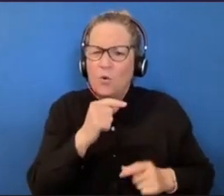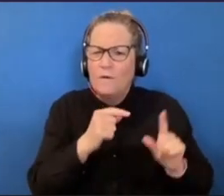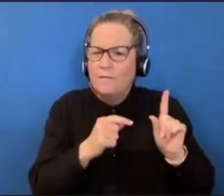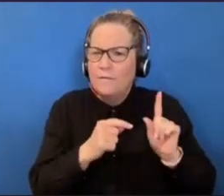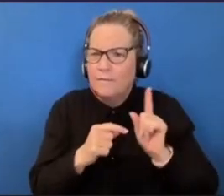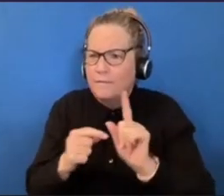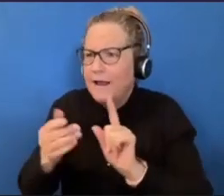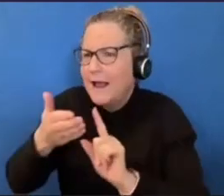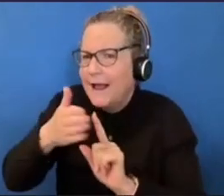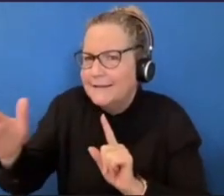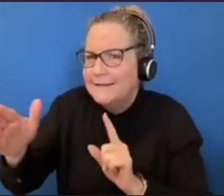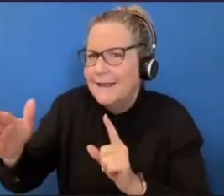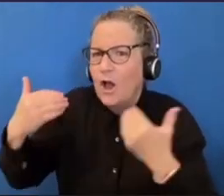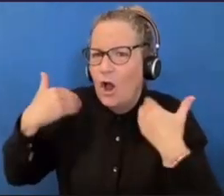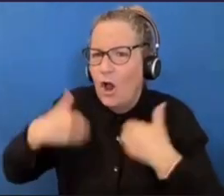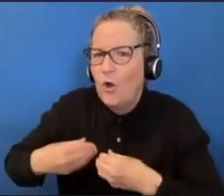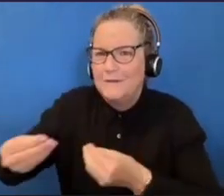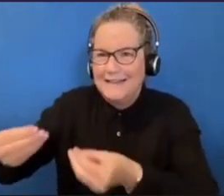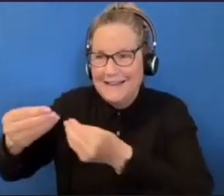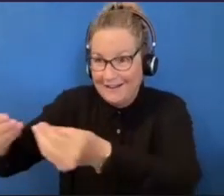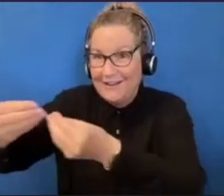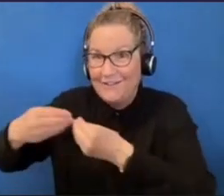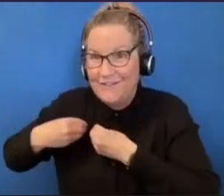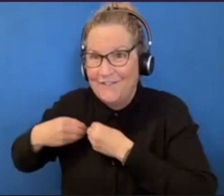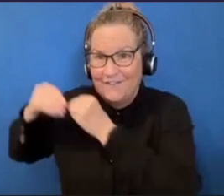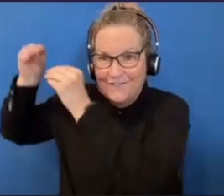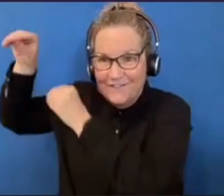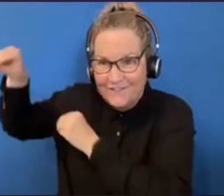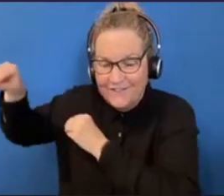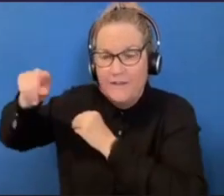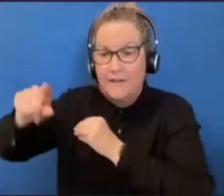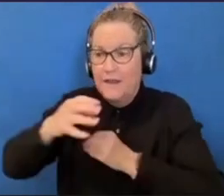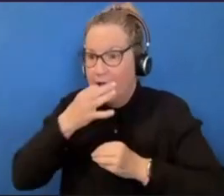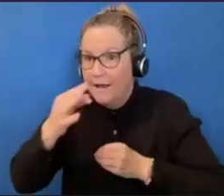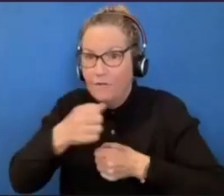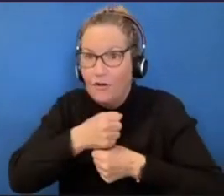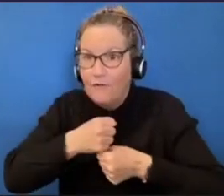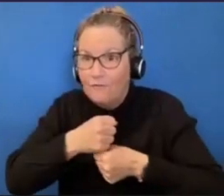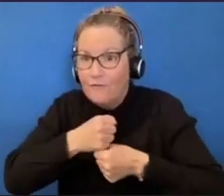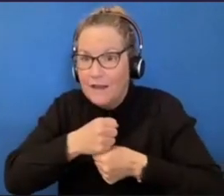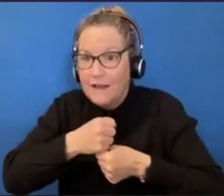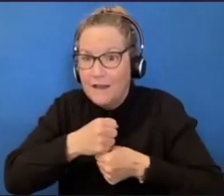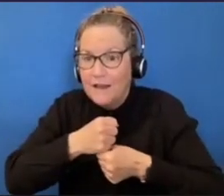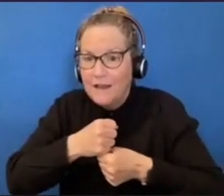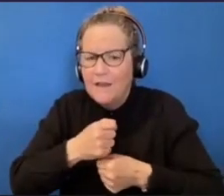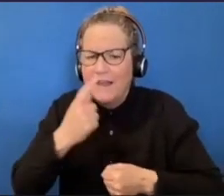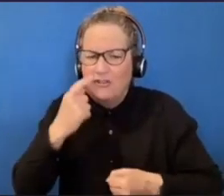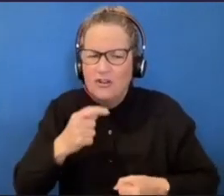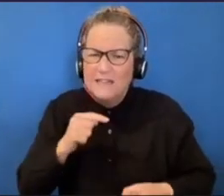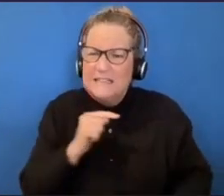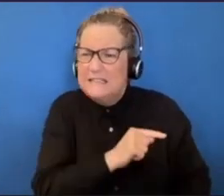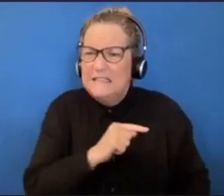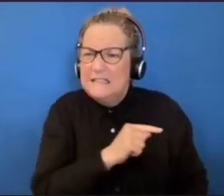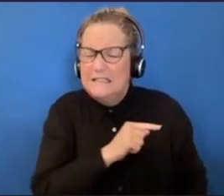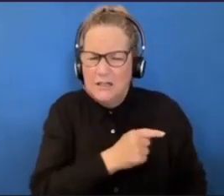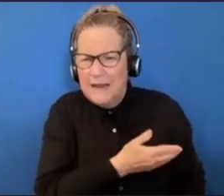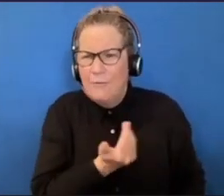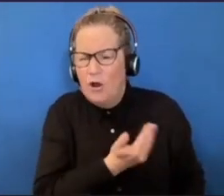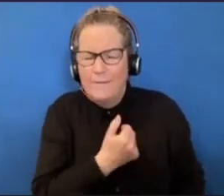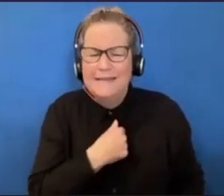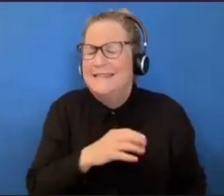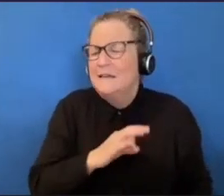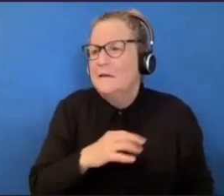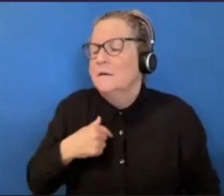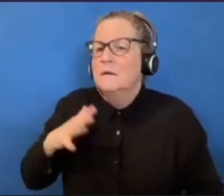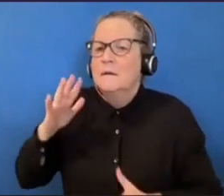my coat and asked me about coffee in a way that was different from what they tried to prod her to do, showed me the view from